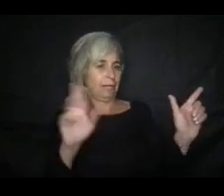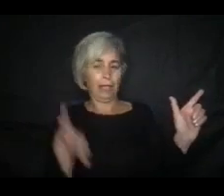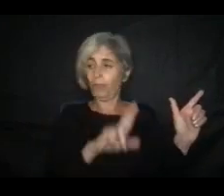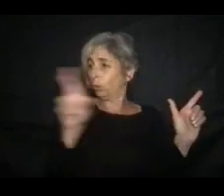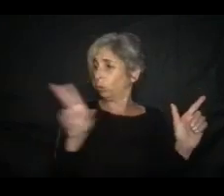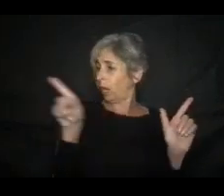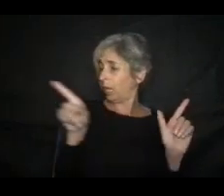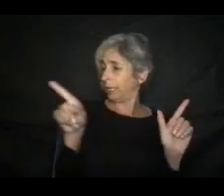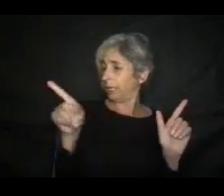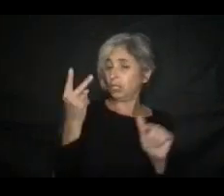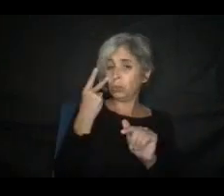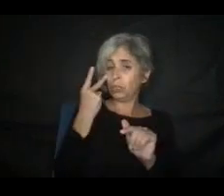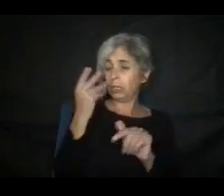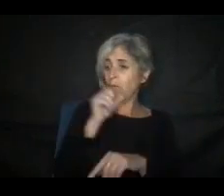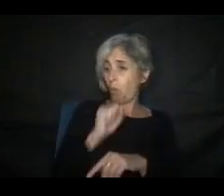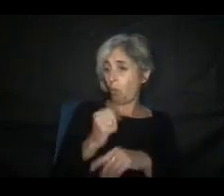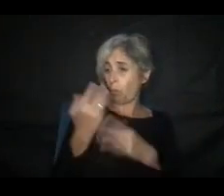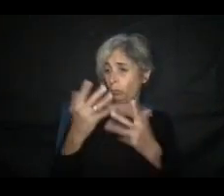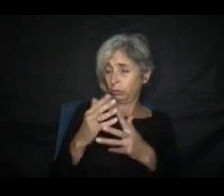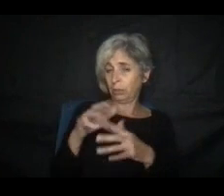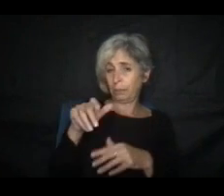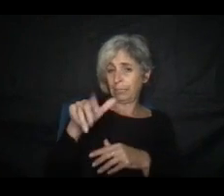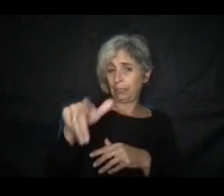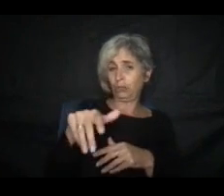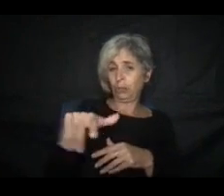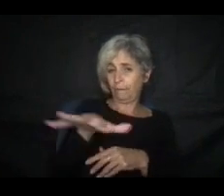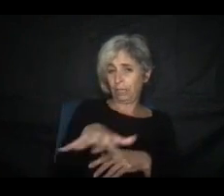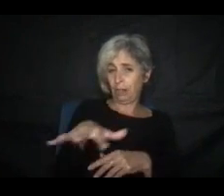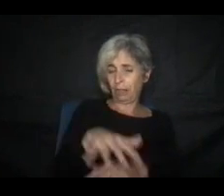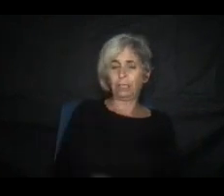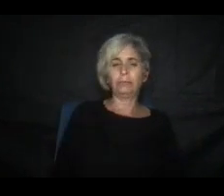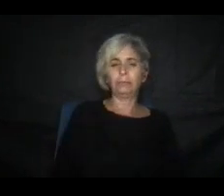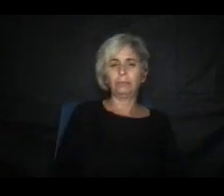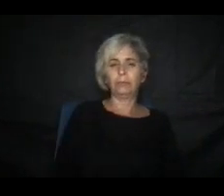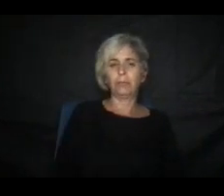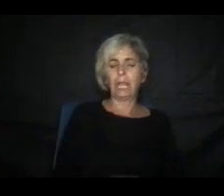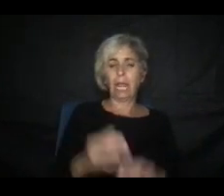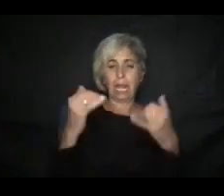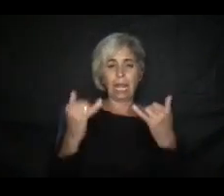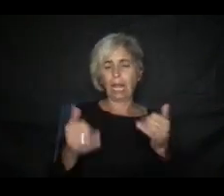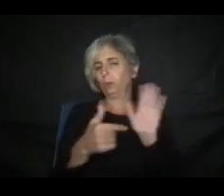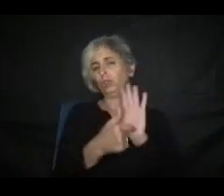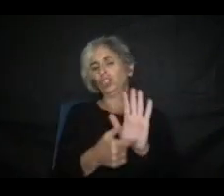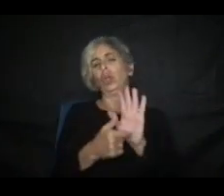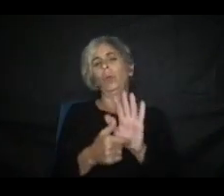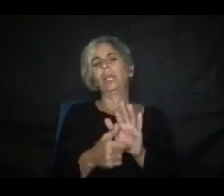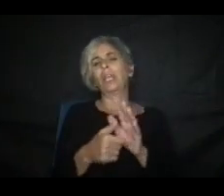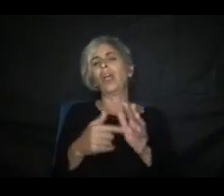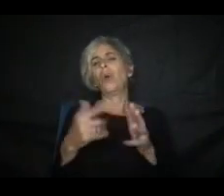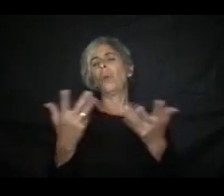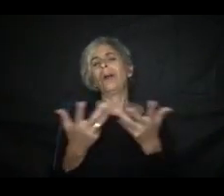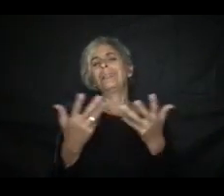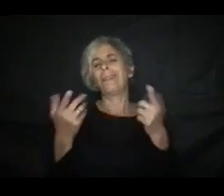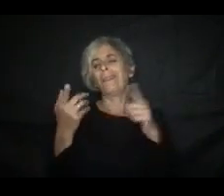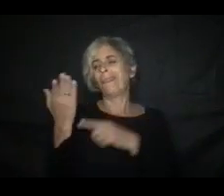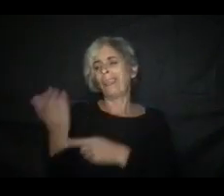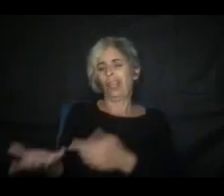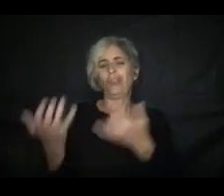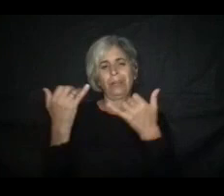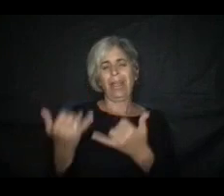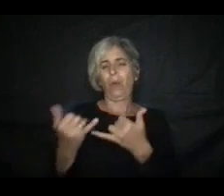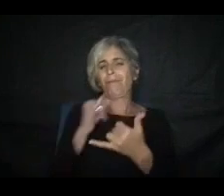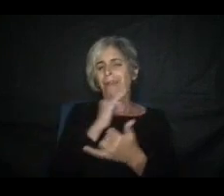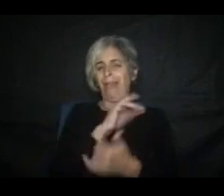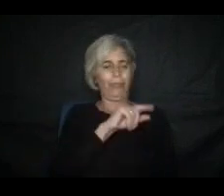the existing pedestrian facilities. Please note that this is just showing the existence of the facility, not the